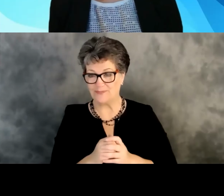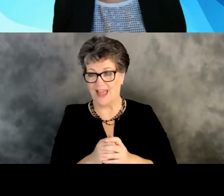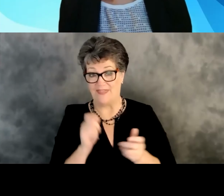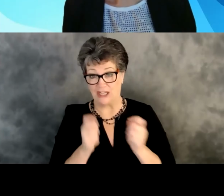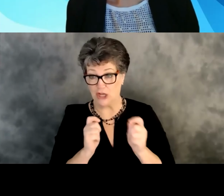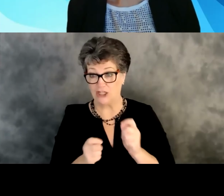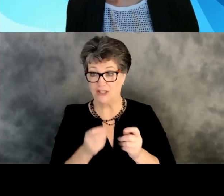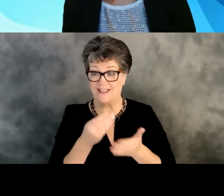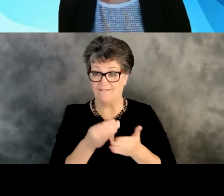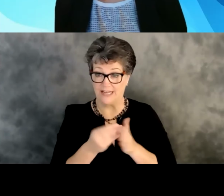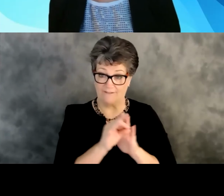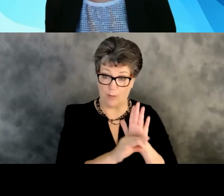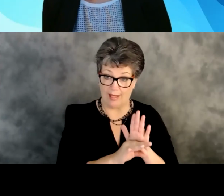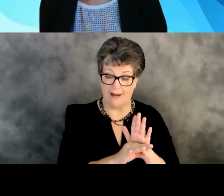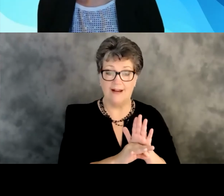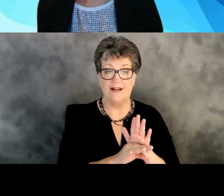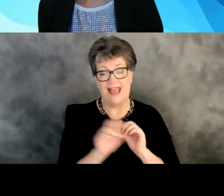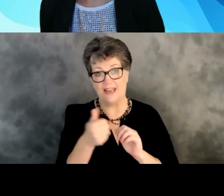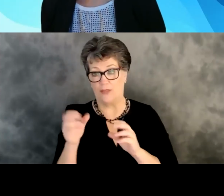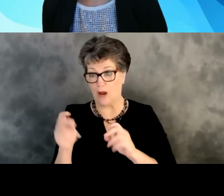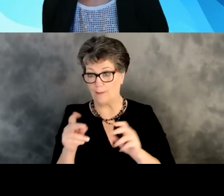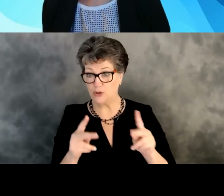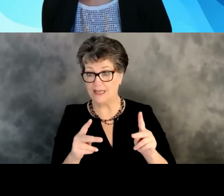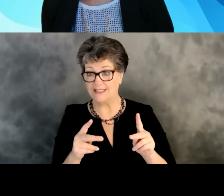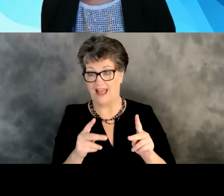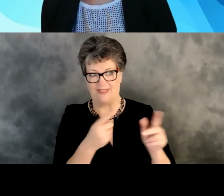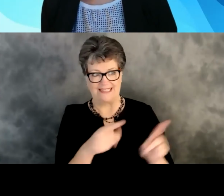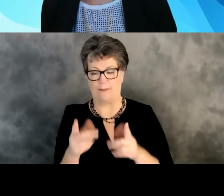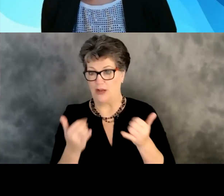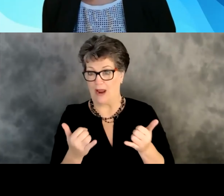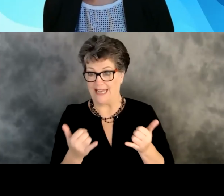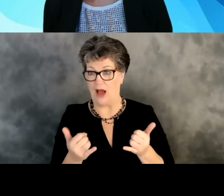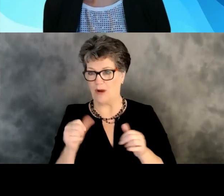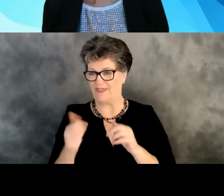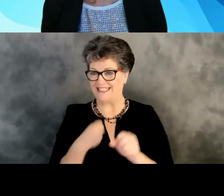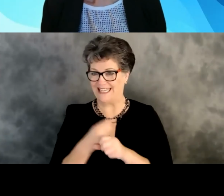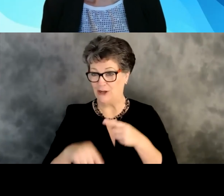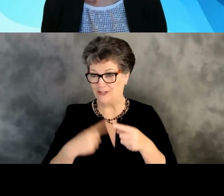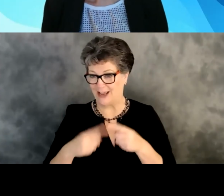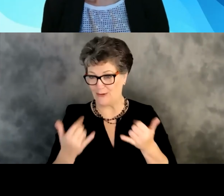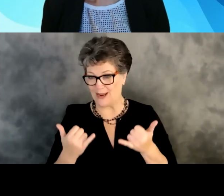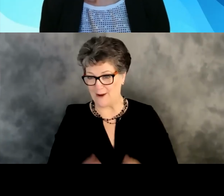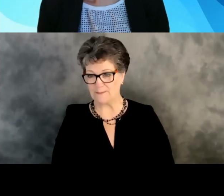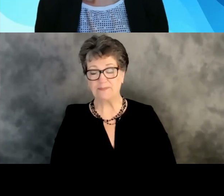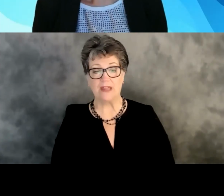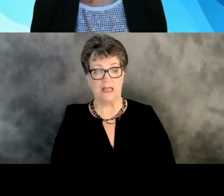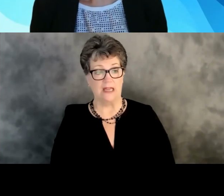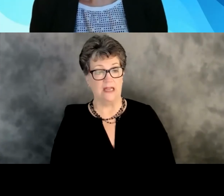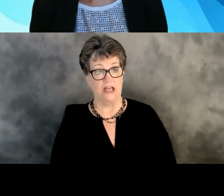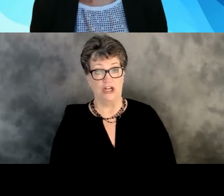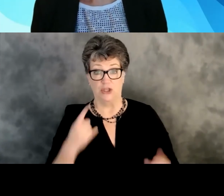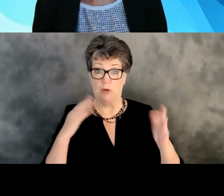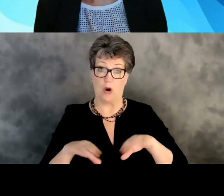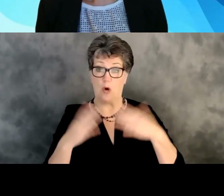some funding formula and some other opportunities. And so that's happening. We're kind of at that 10-year cycle now. And so one of the things that we're open